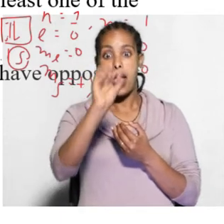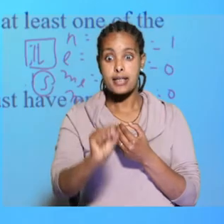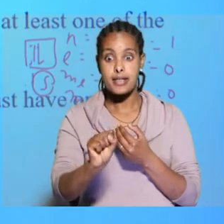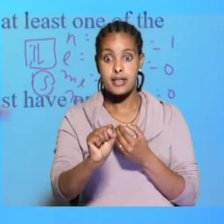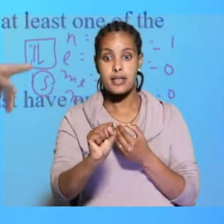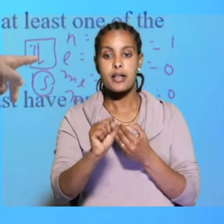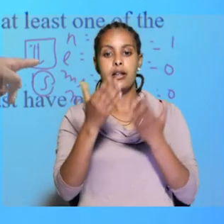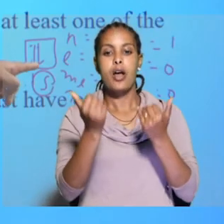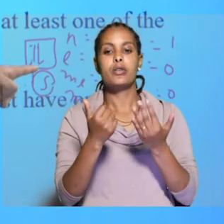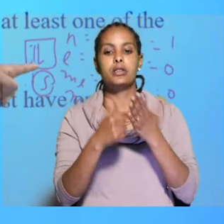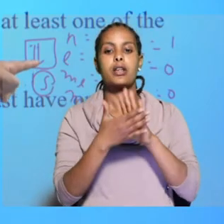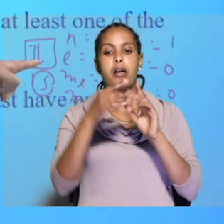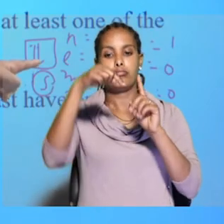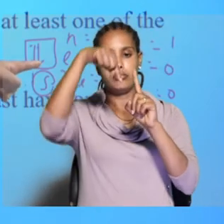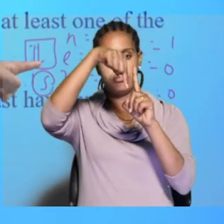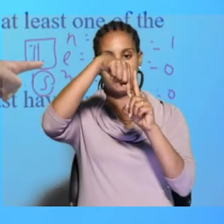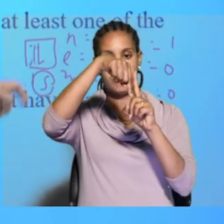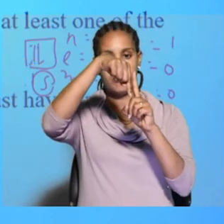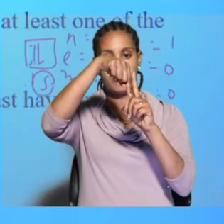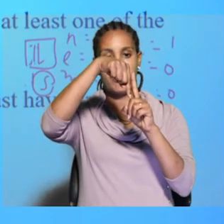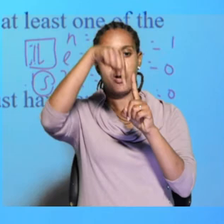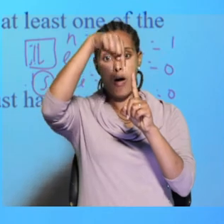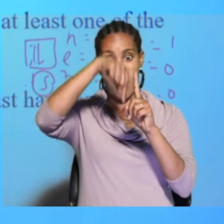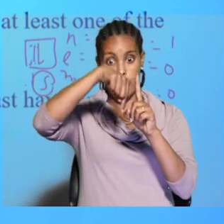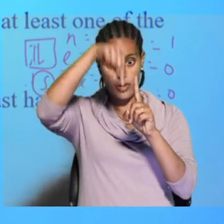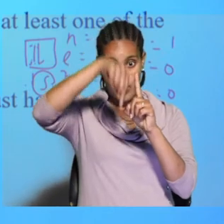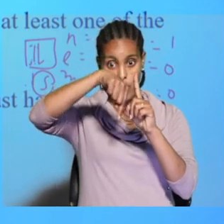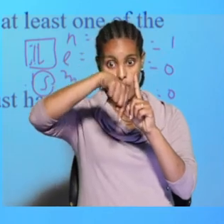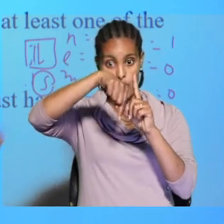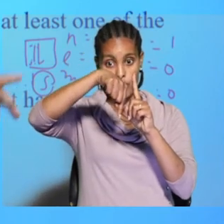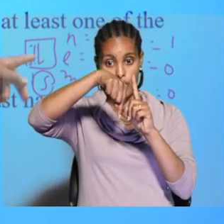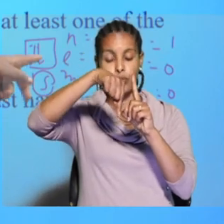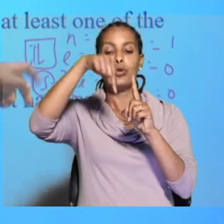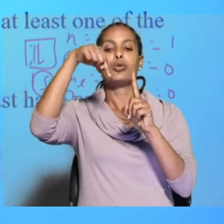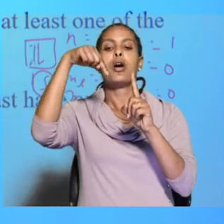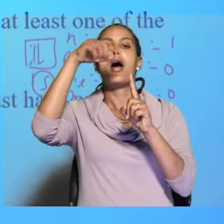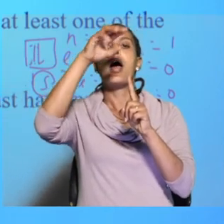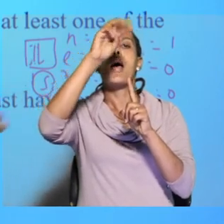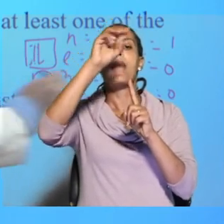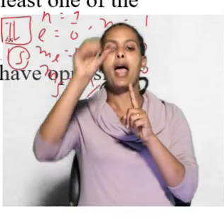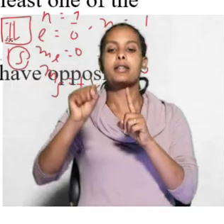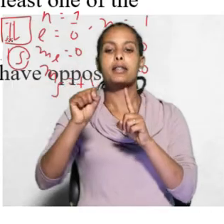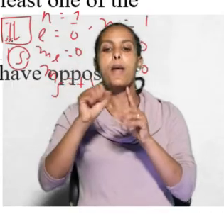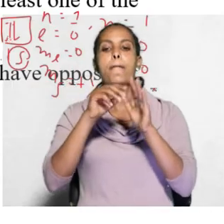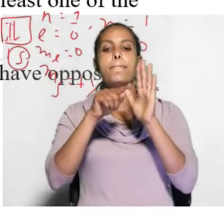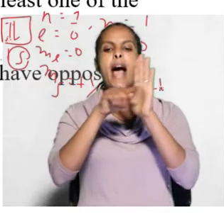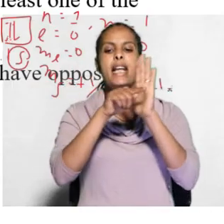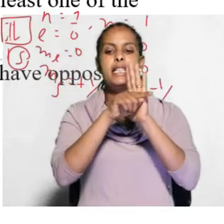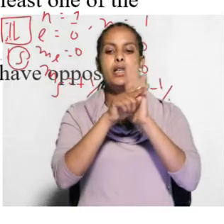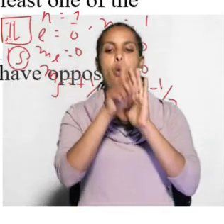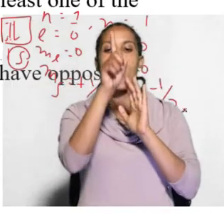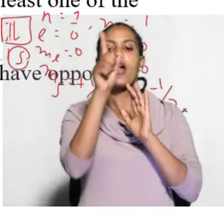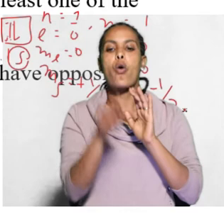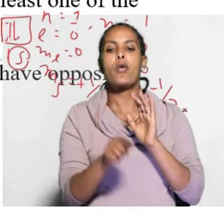MS. Now this electron open downward. This MS volume is minus 1 over